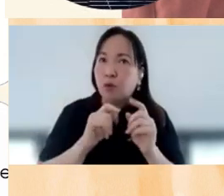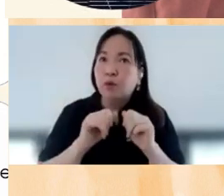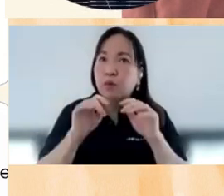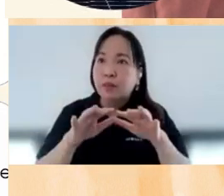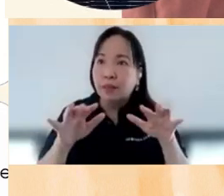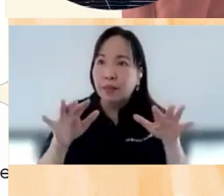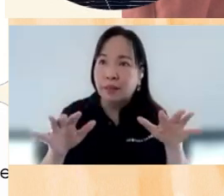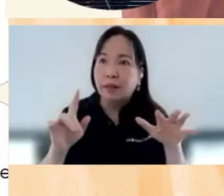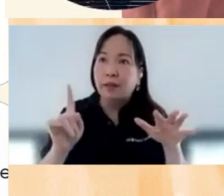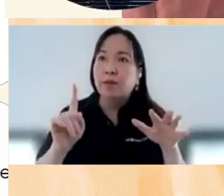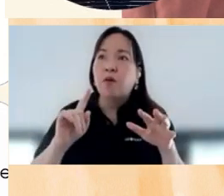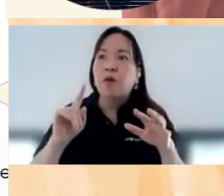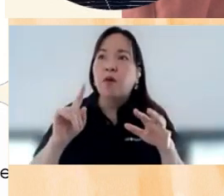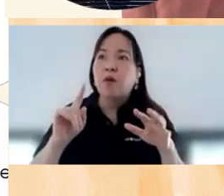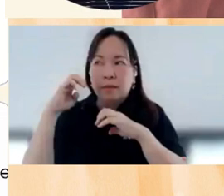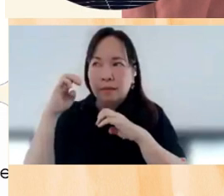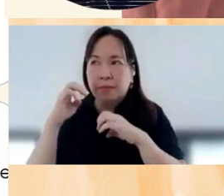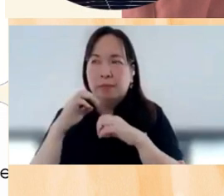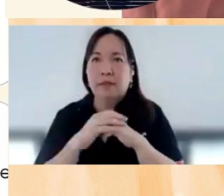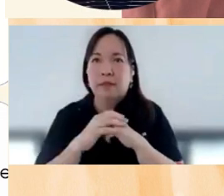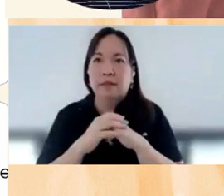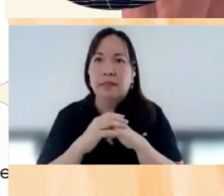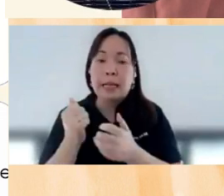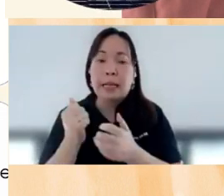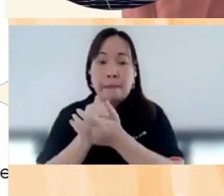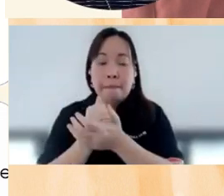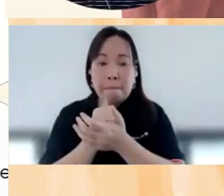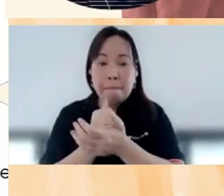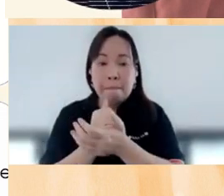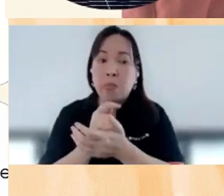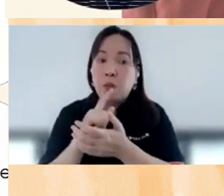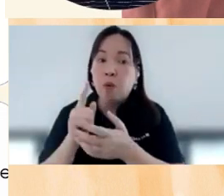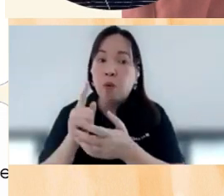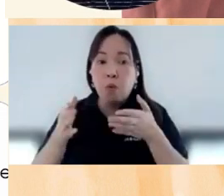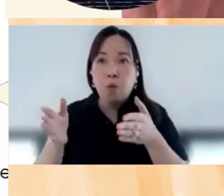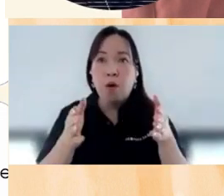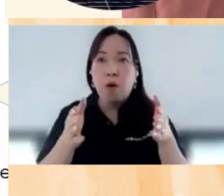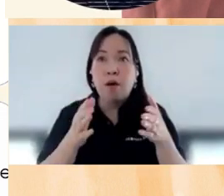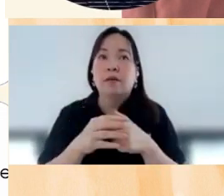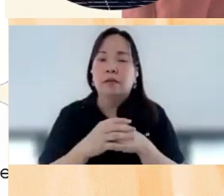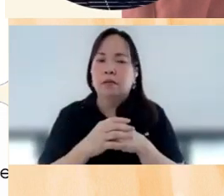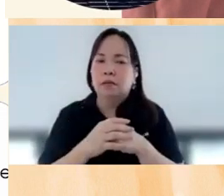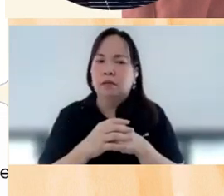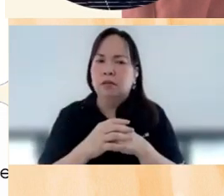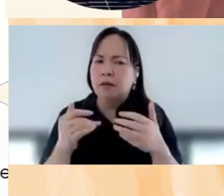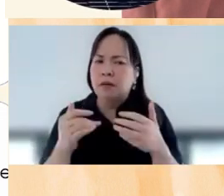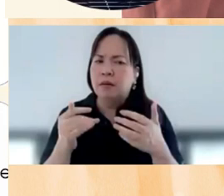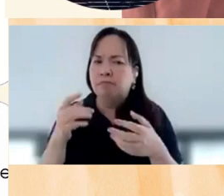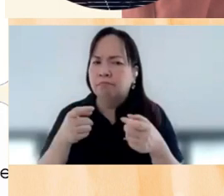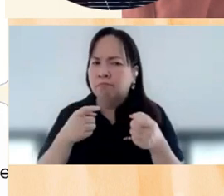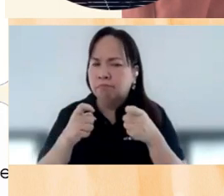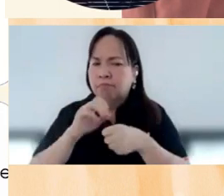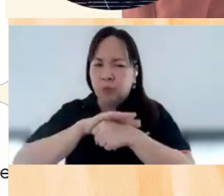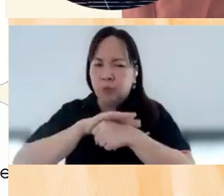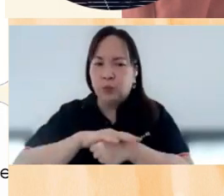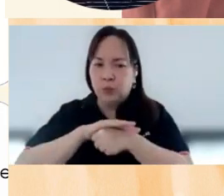manage stress and cope with worries. It is also important to make sure that their child